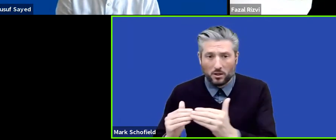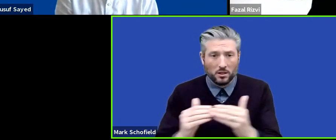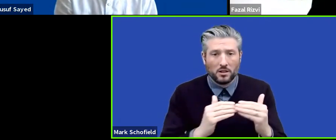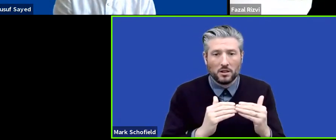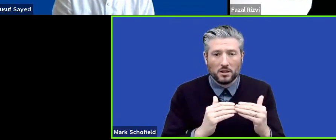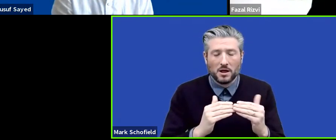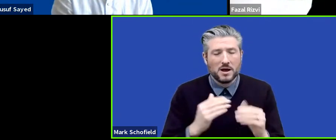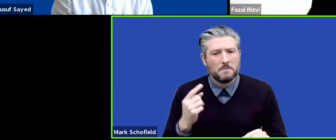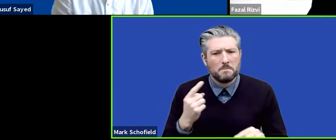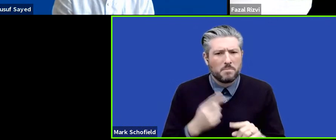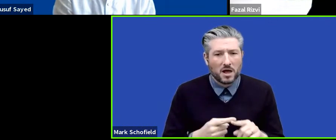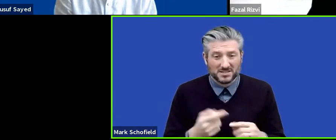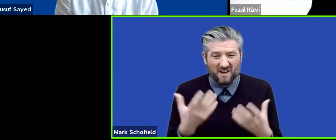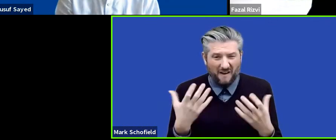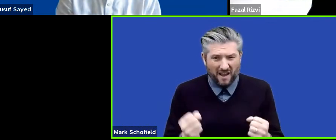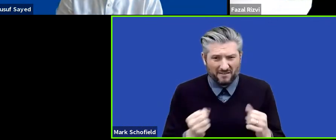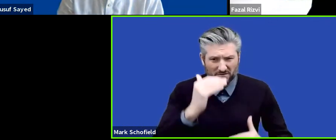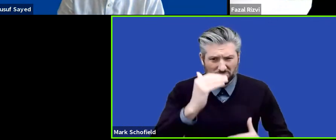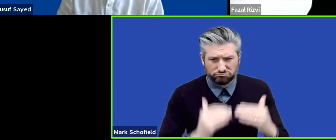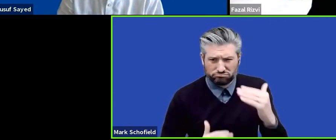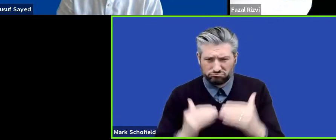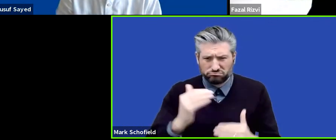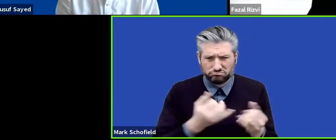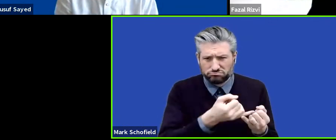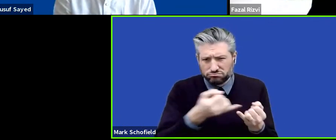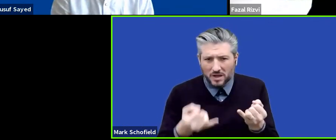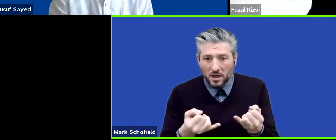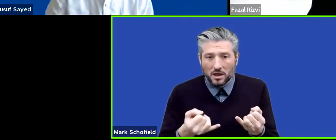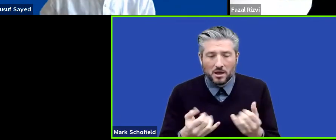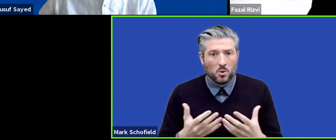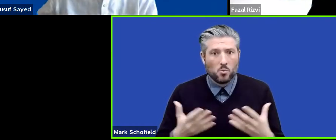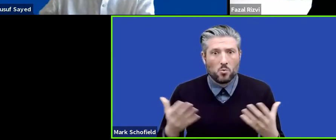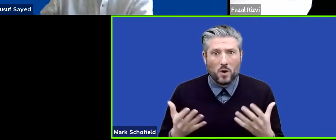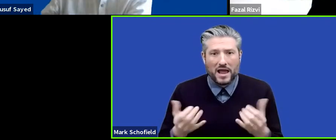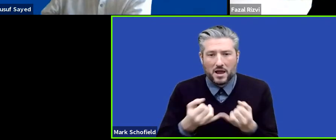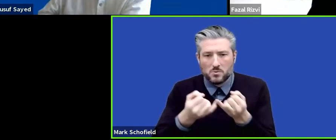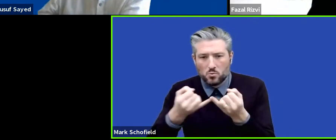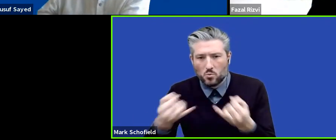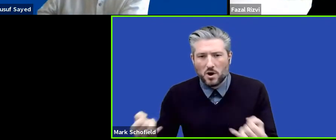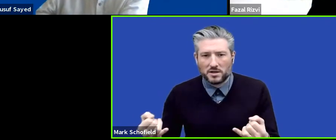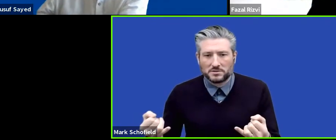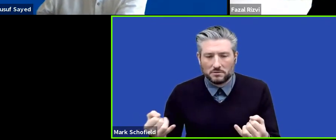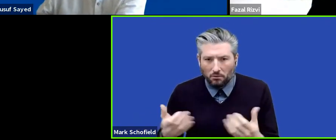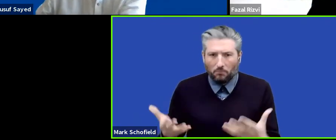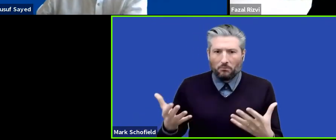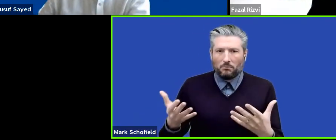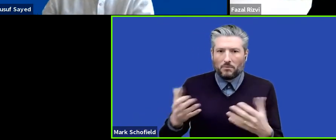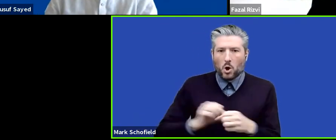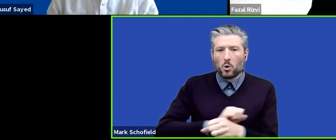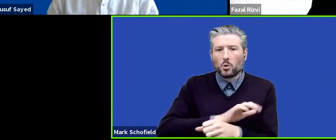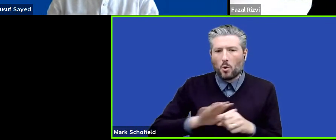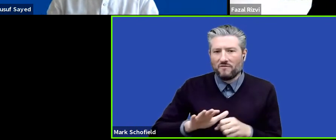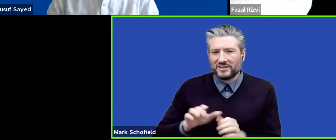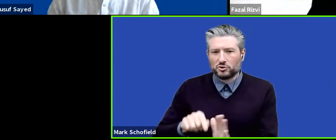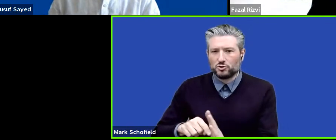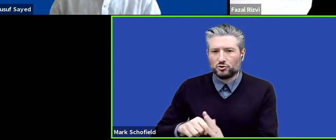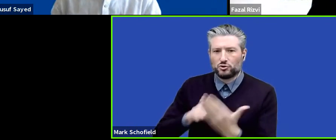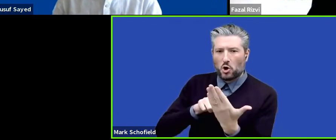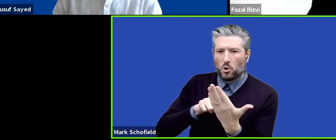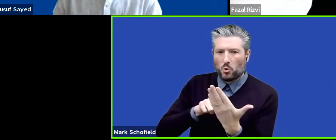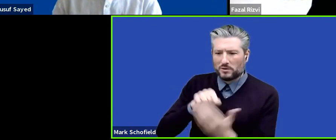other words, not only does it reveal the fragilities and frailties of education provision, and generally societies, but